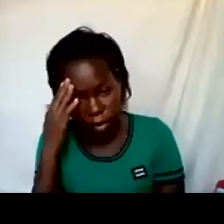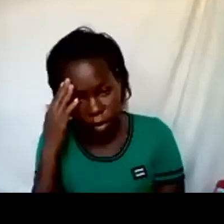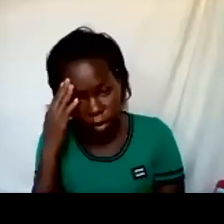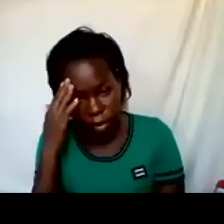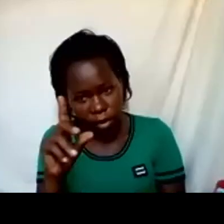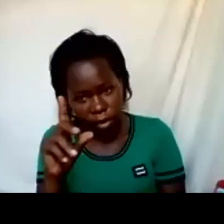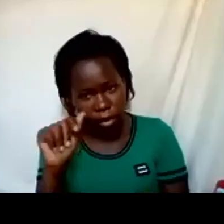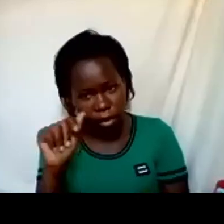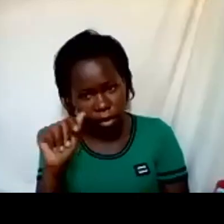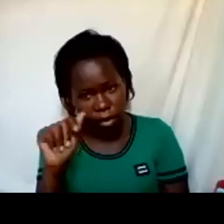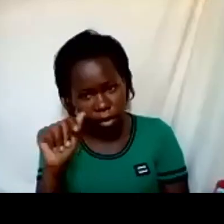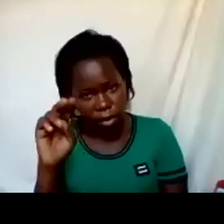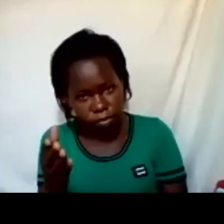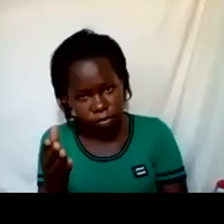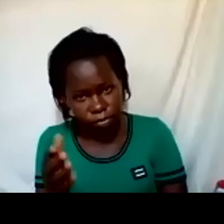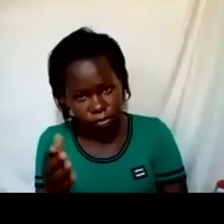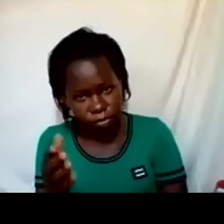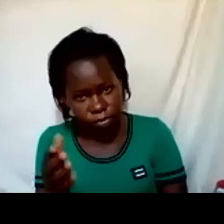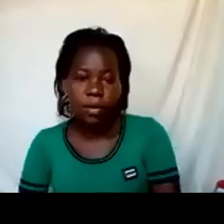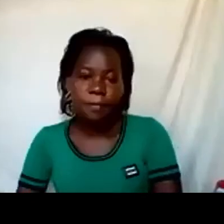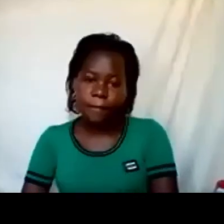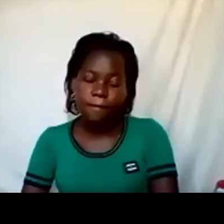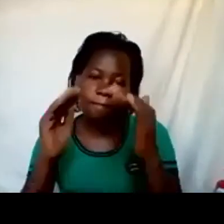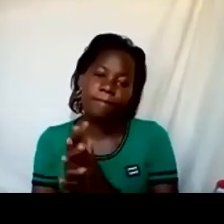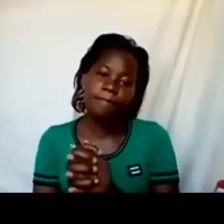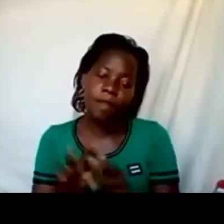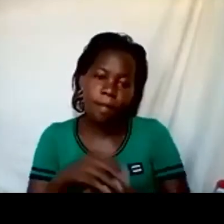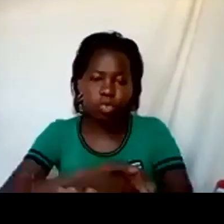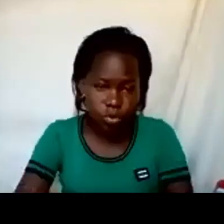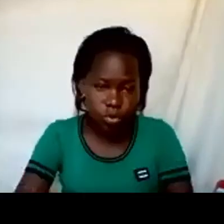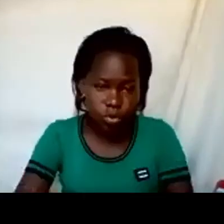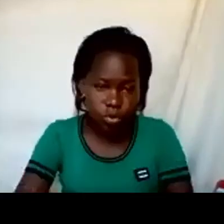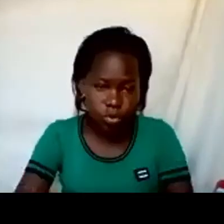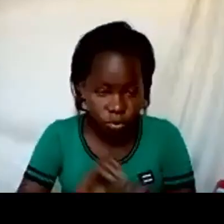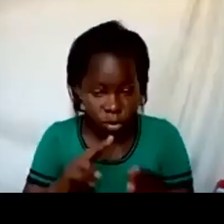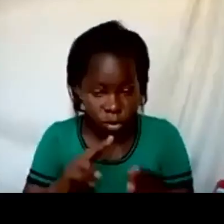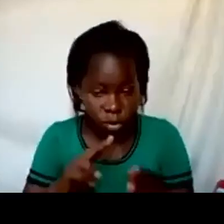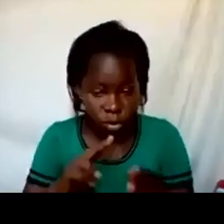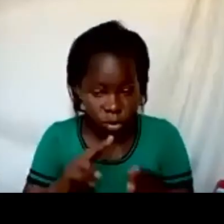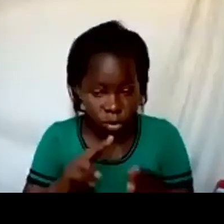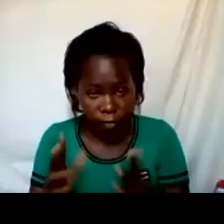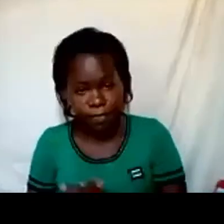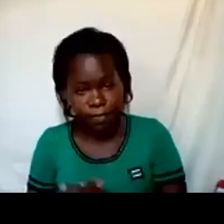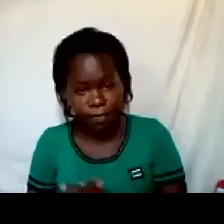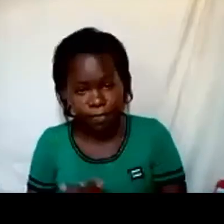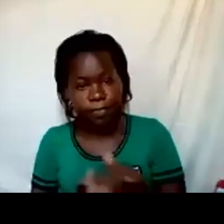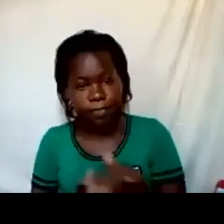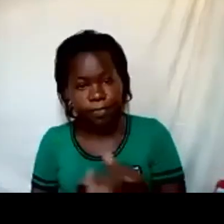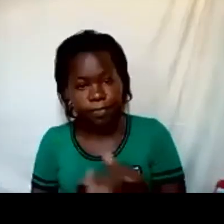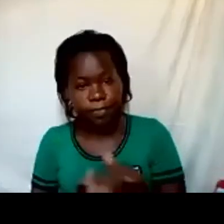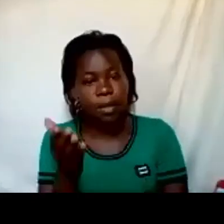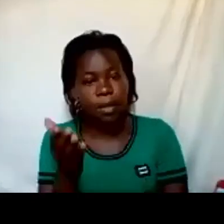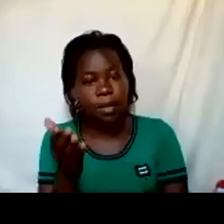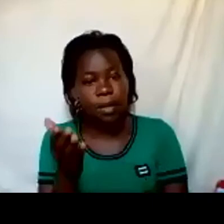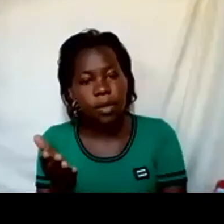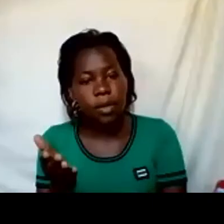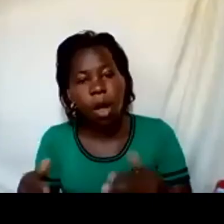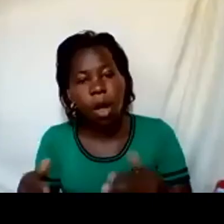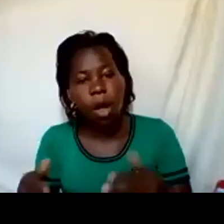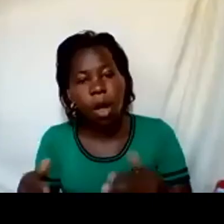making shoes. I think that's been responded to as well. How can we differentiate the